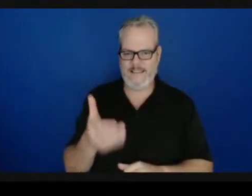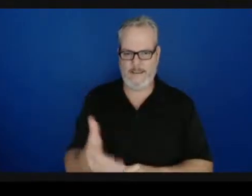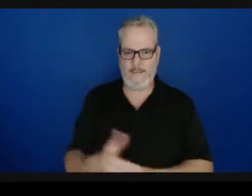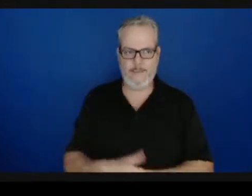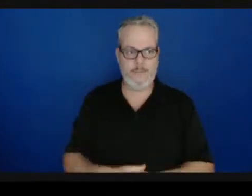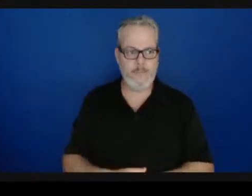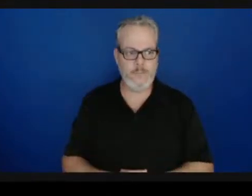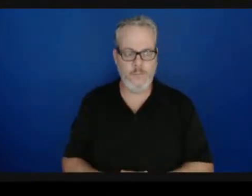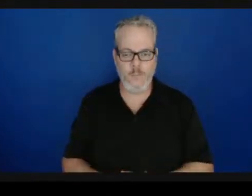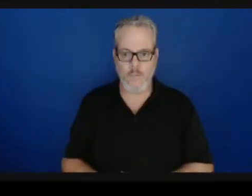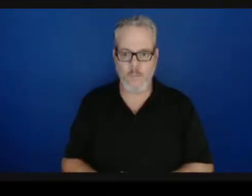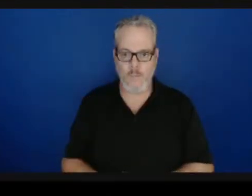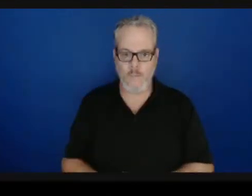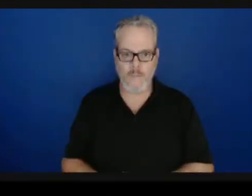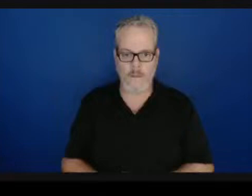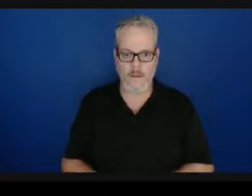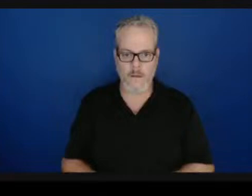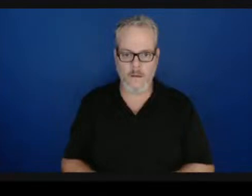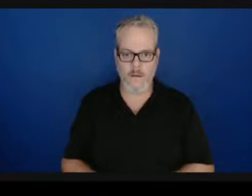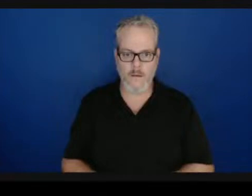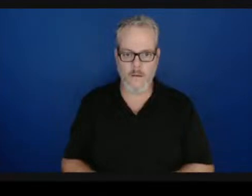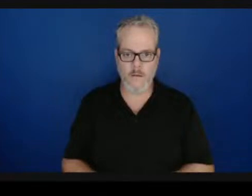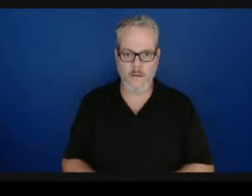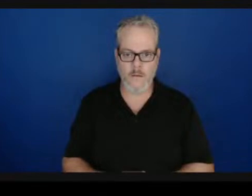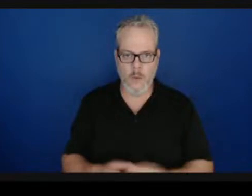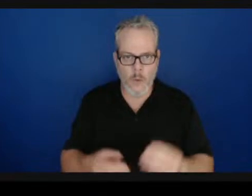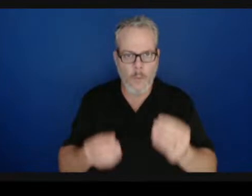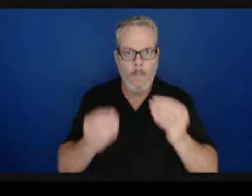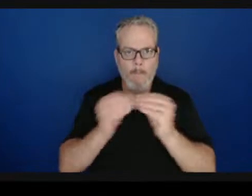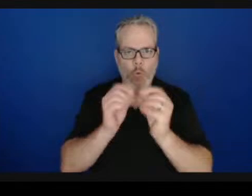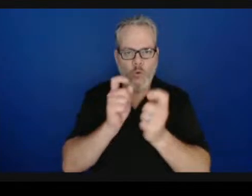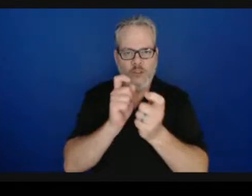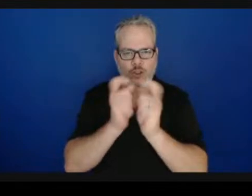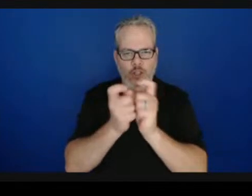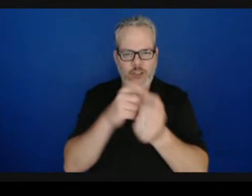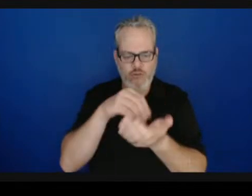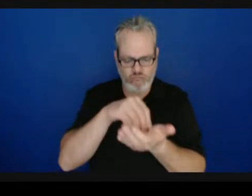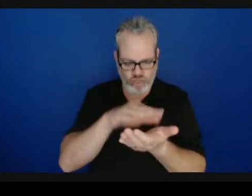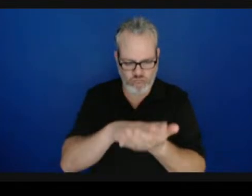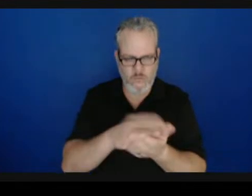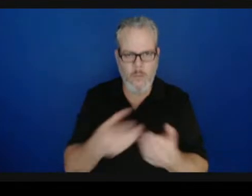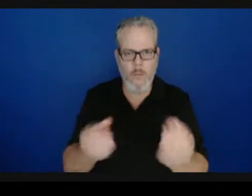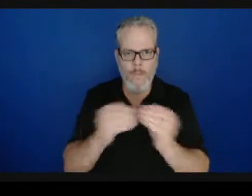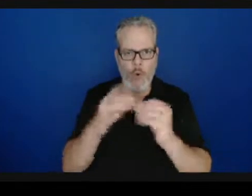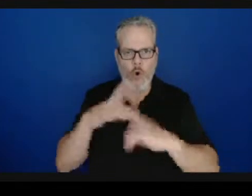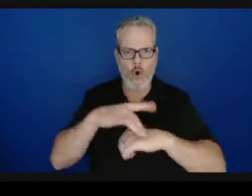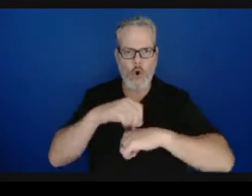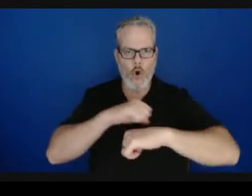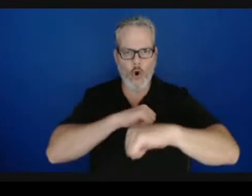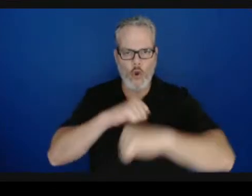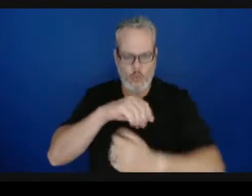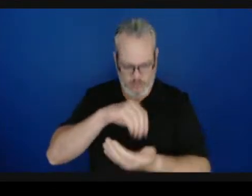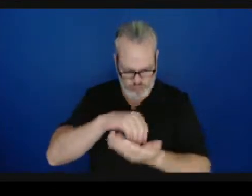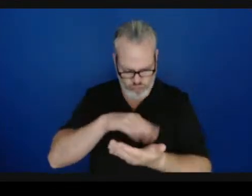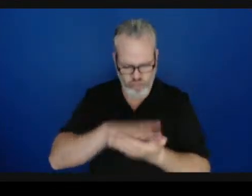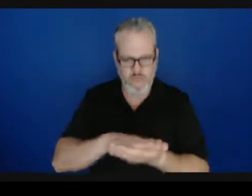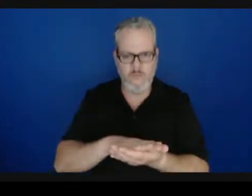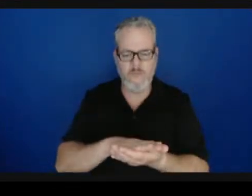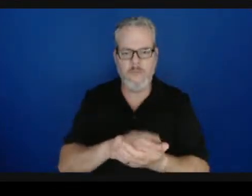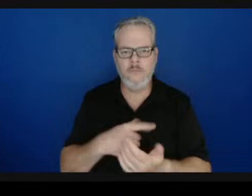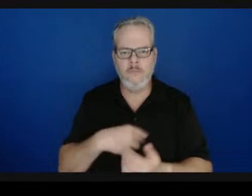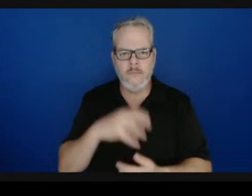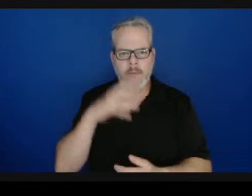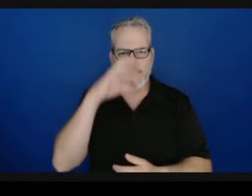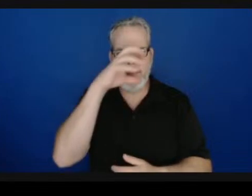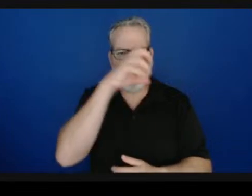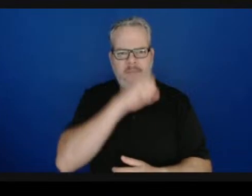All right, more phase changes reported here, more earthquakes are reported here. Did I miss? I think I missed the